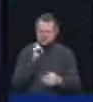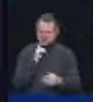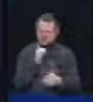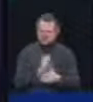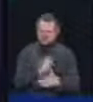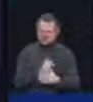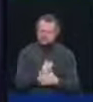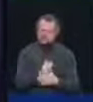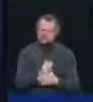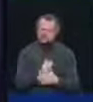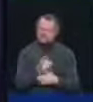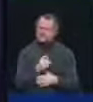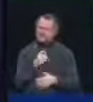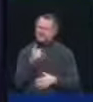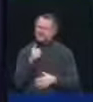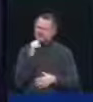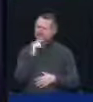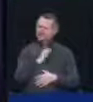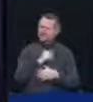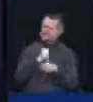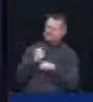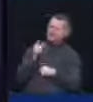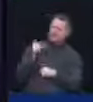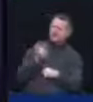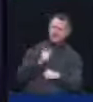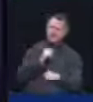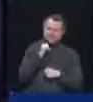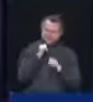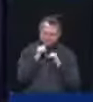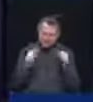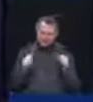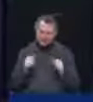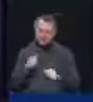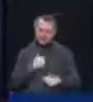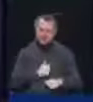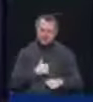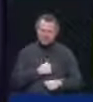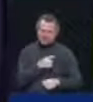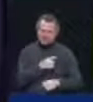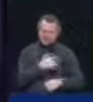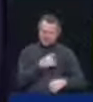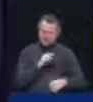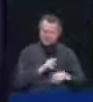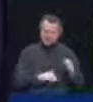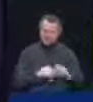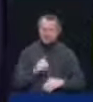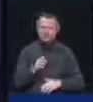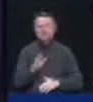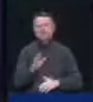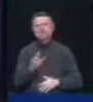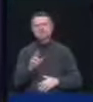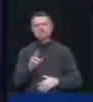that she accused you of saying? Because you don't deny them. You apologize for making people feel uncomfortable. No, I said I